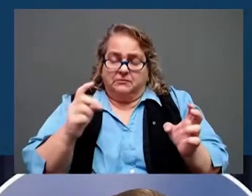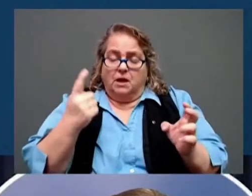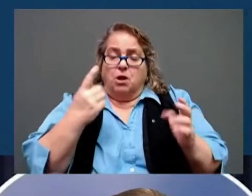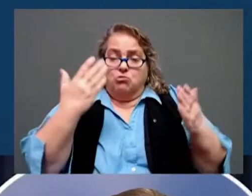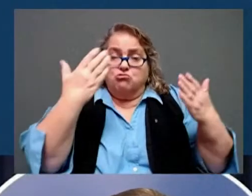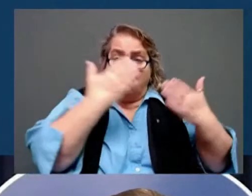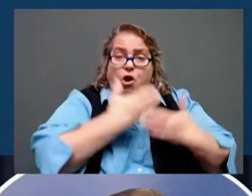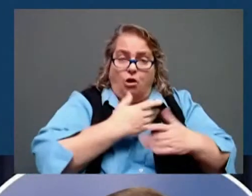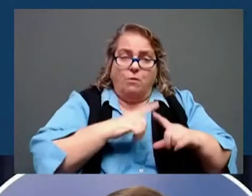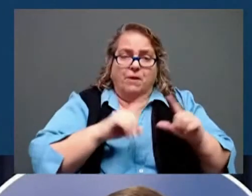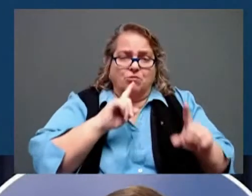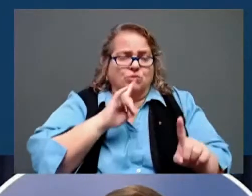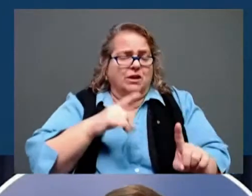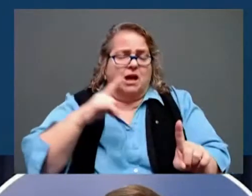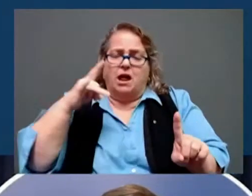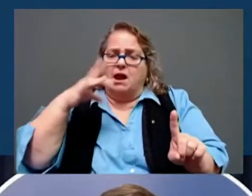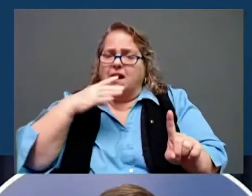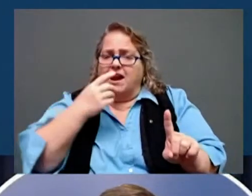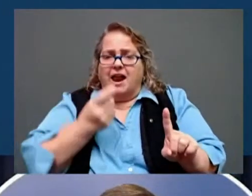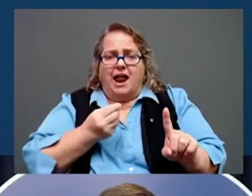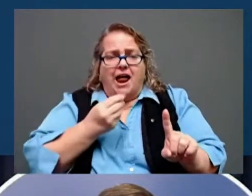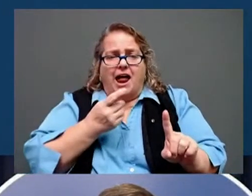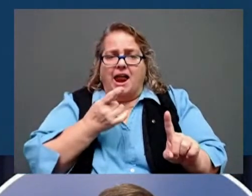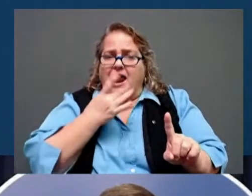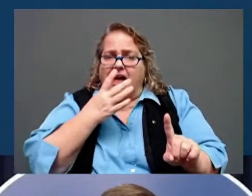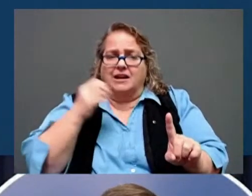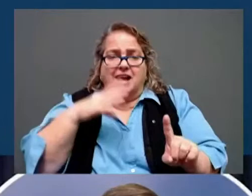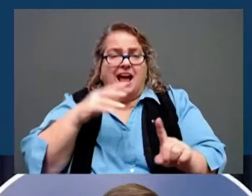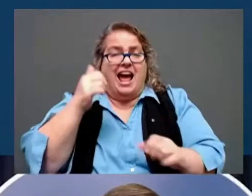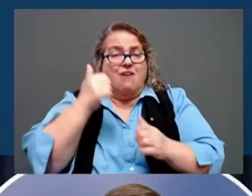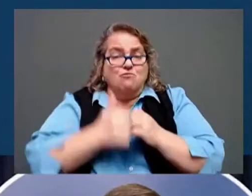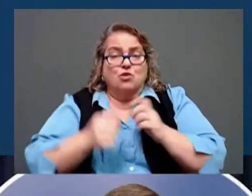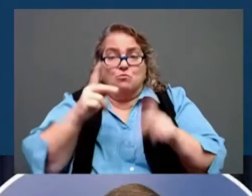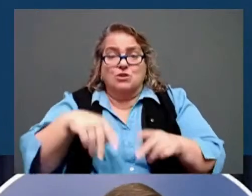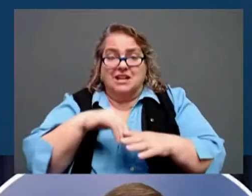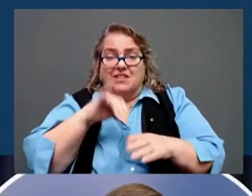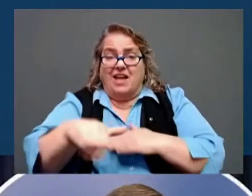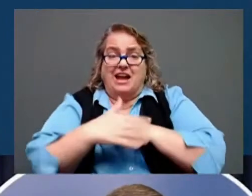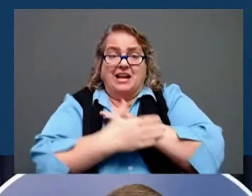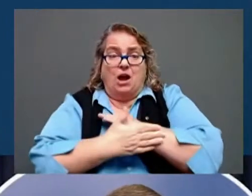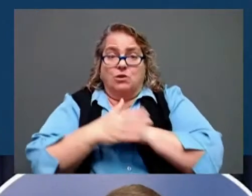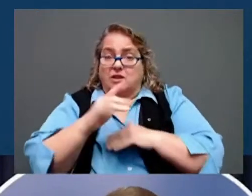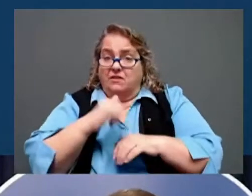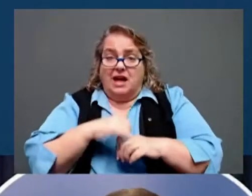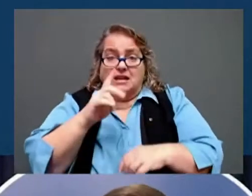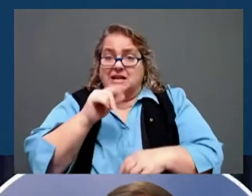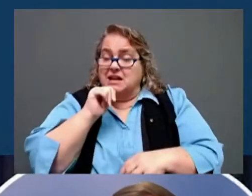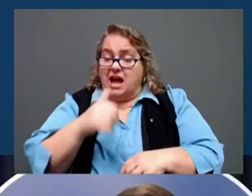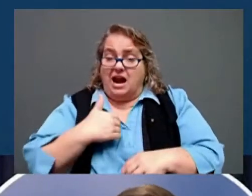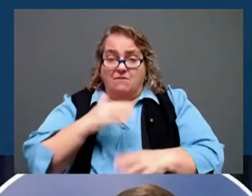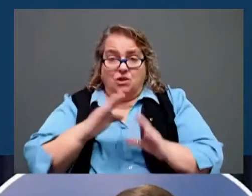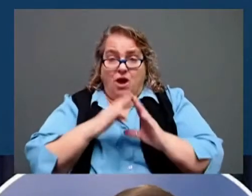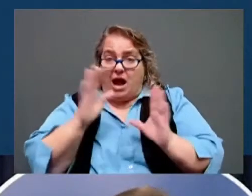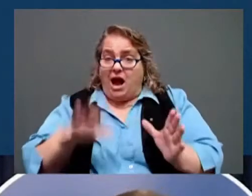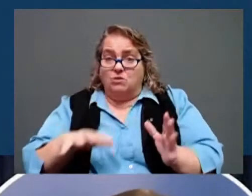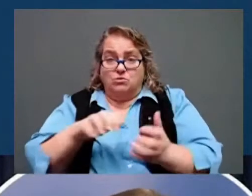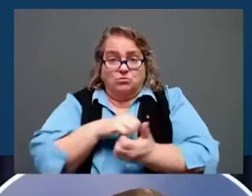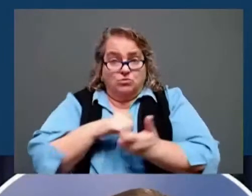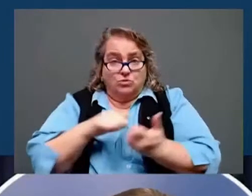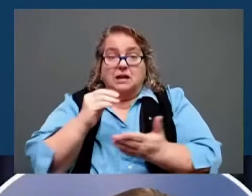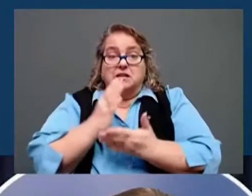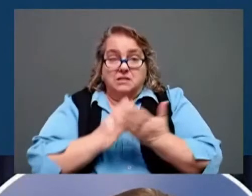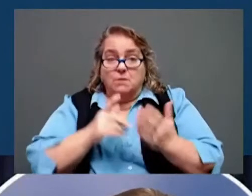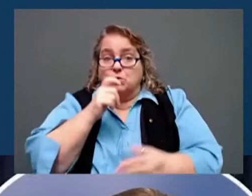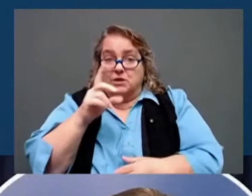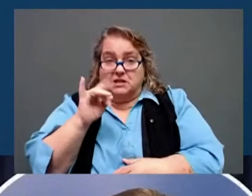light. Virtually every person, I think, in this county who didn't have their house wiped out, and some who did, were